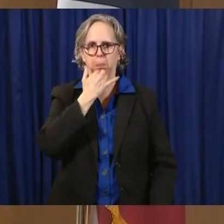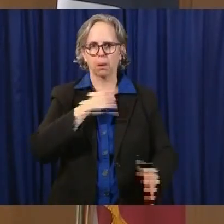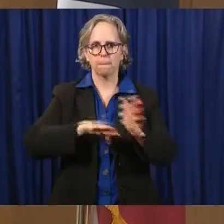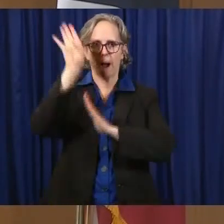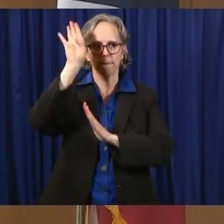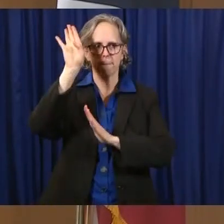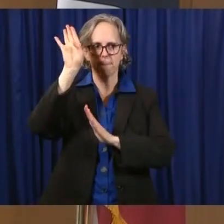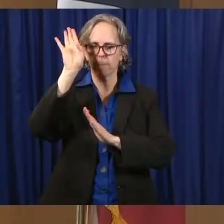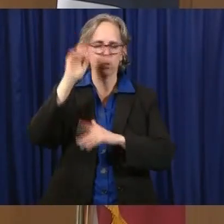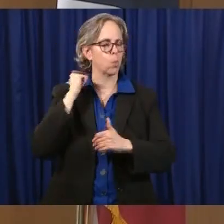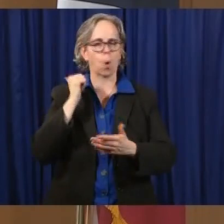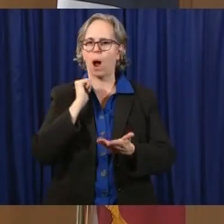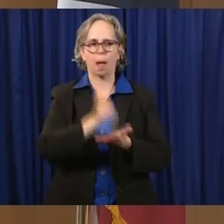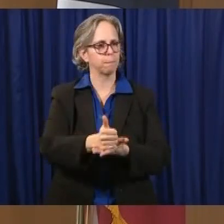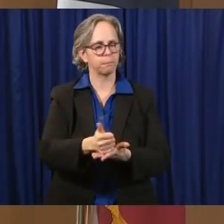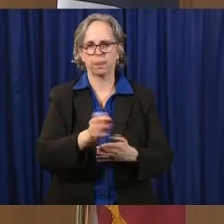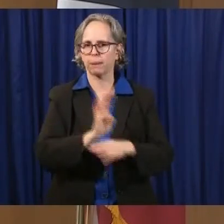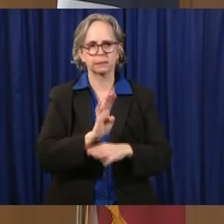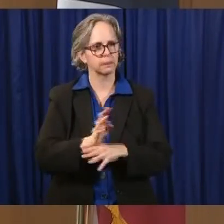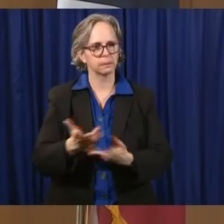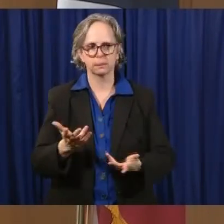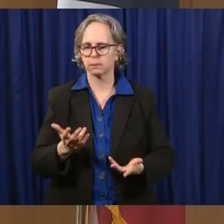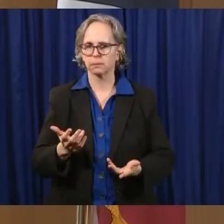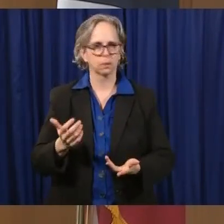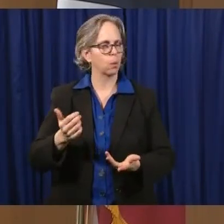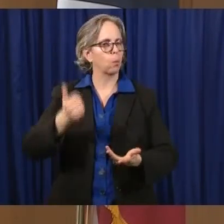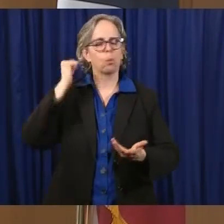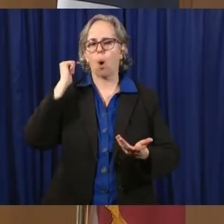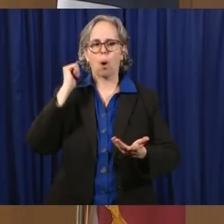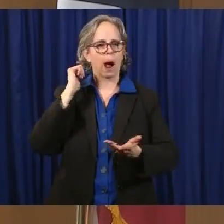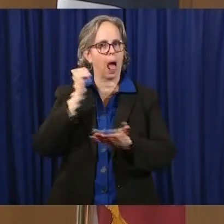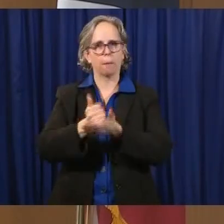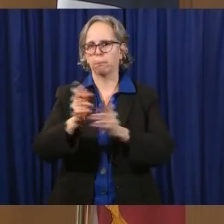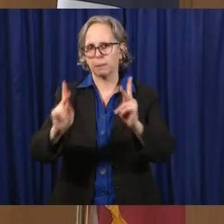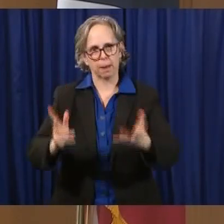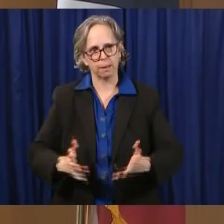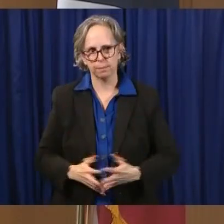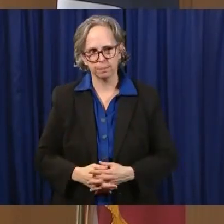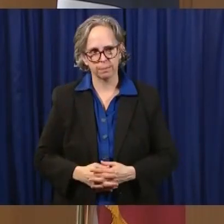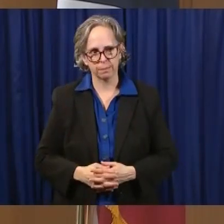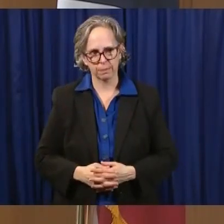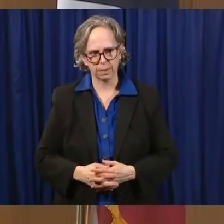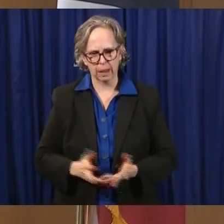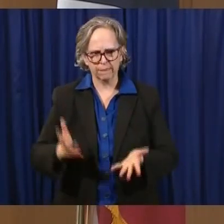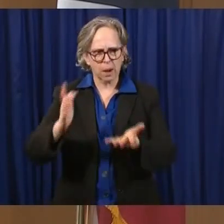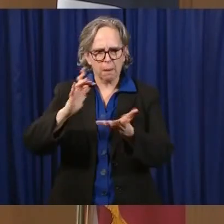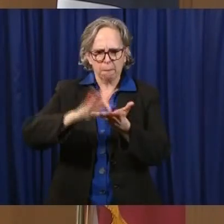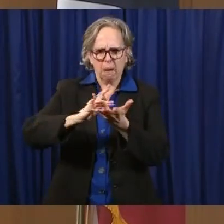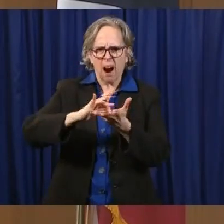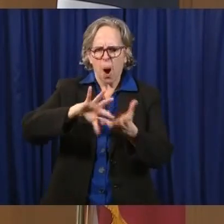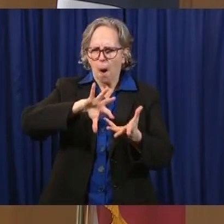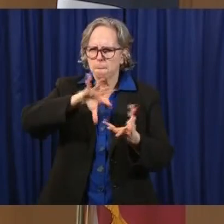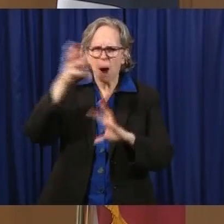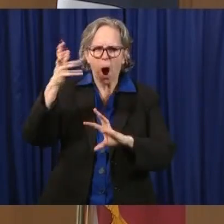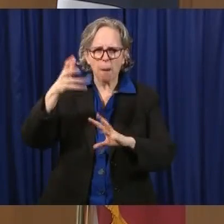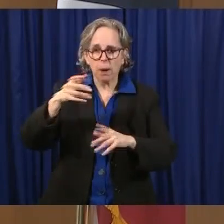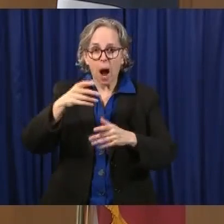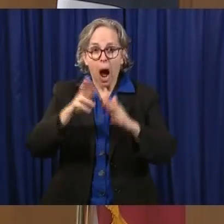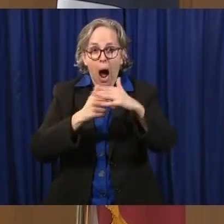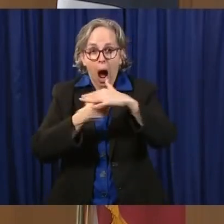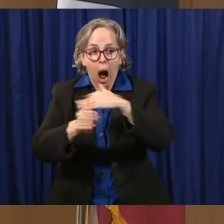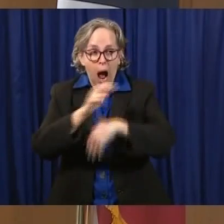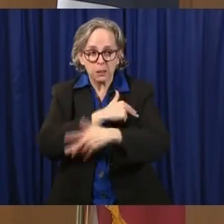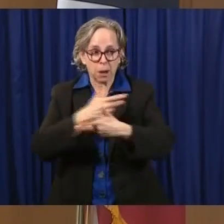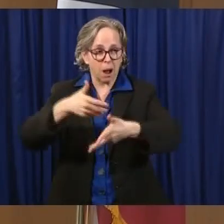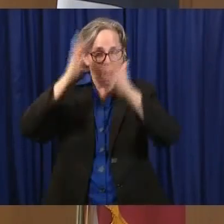to have a medical mess. At the same time, we're going to continue to have a mess in the